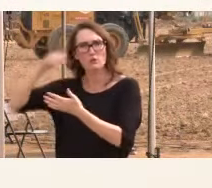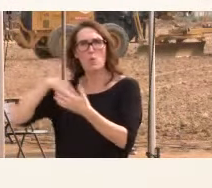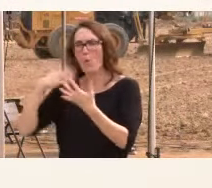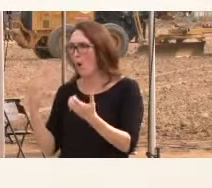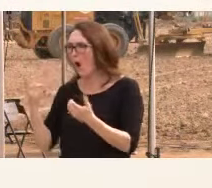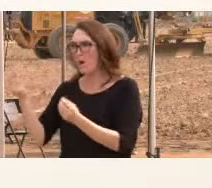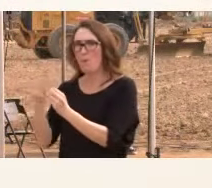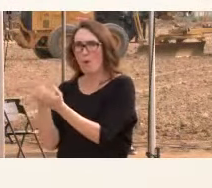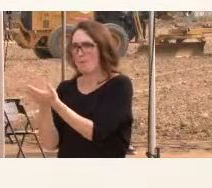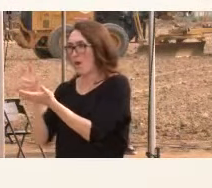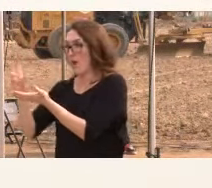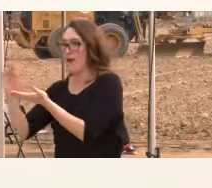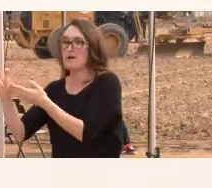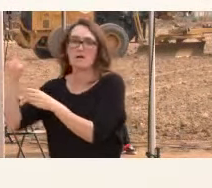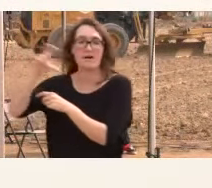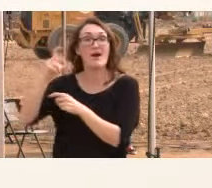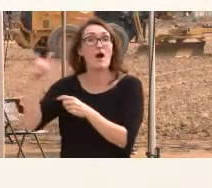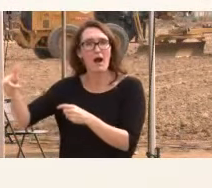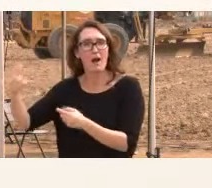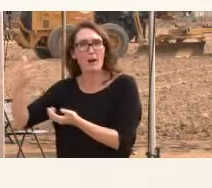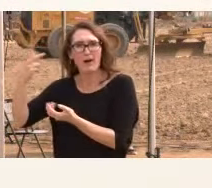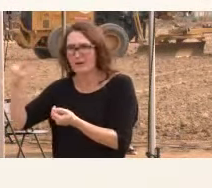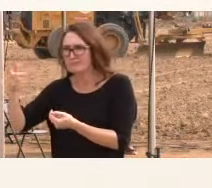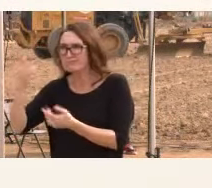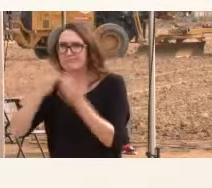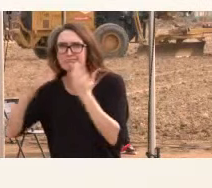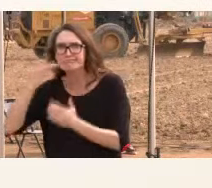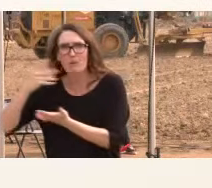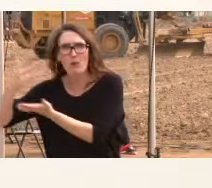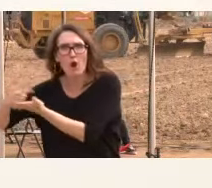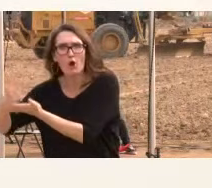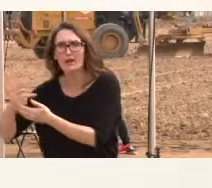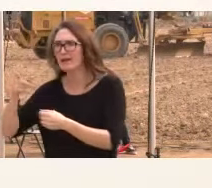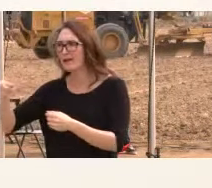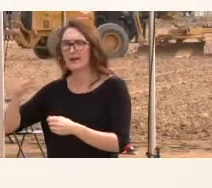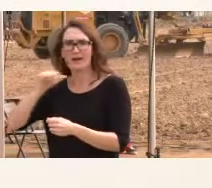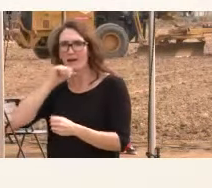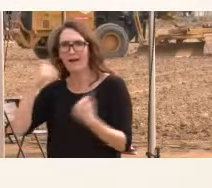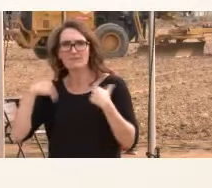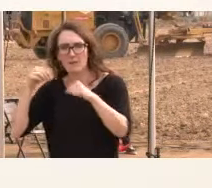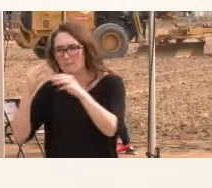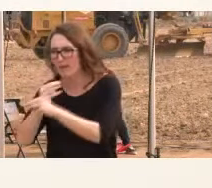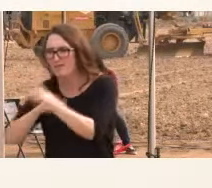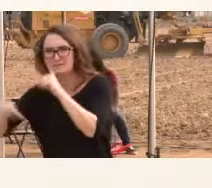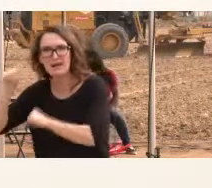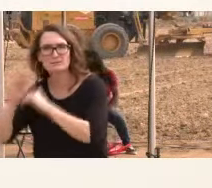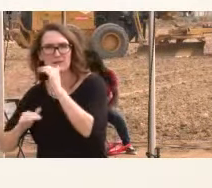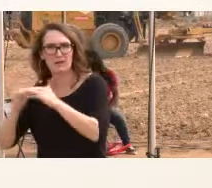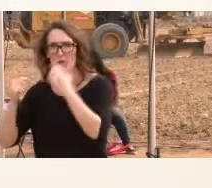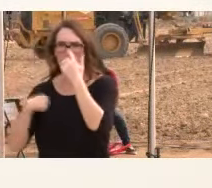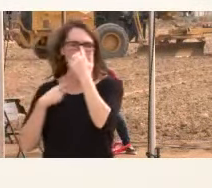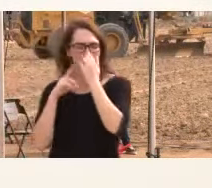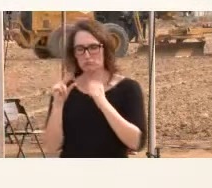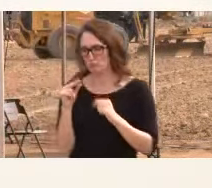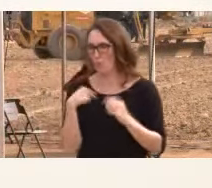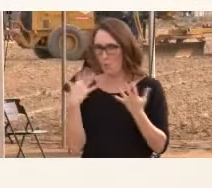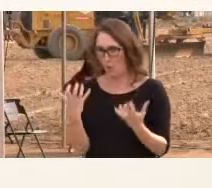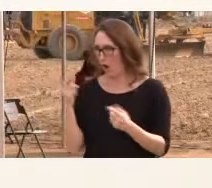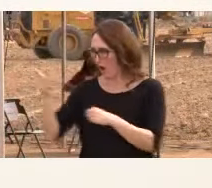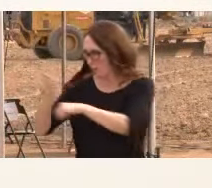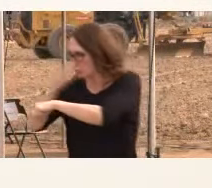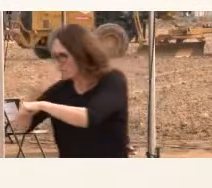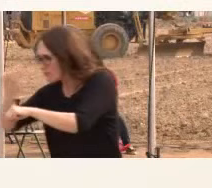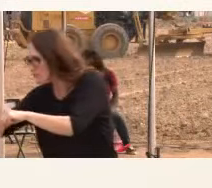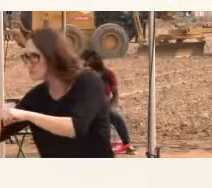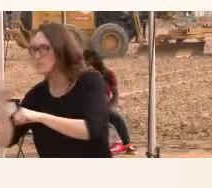reinvestment and finally address a parking shortage and math and science shortage. We insisted that we build in Southeast